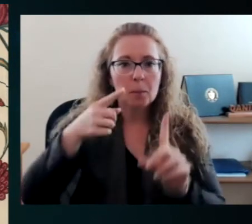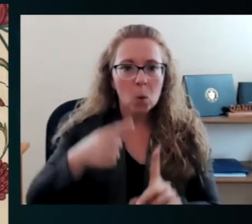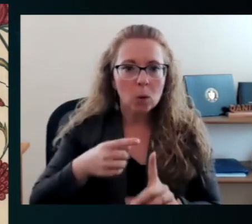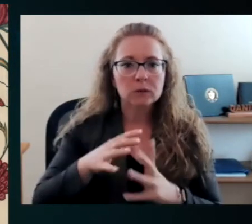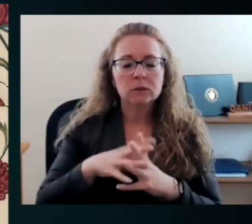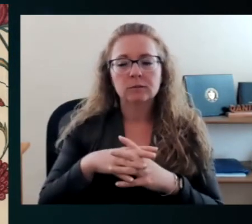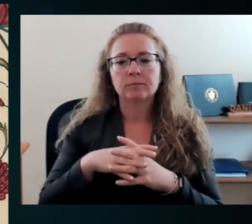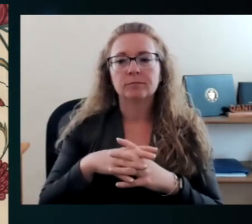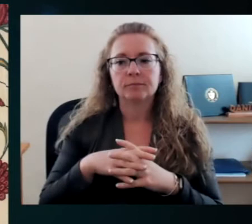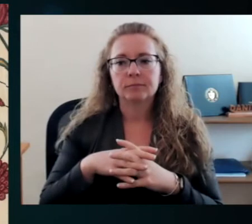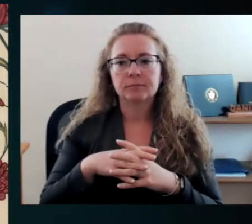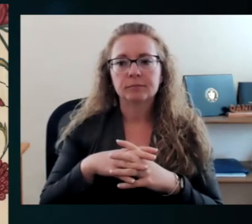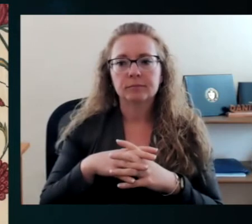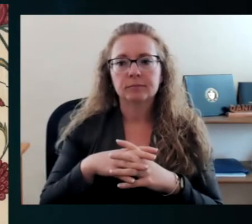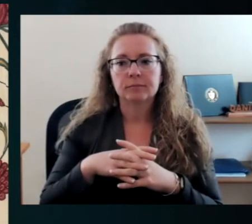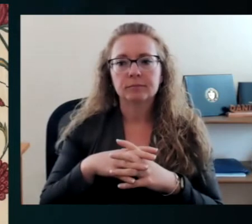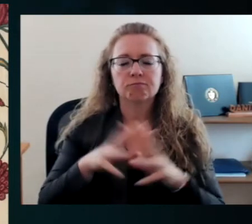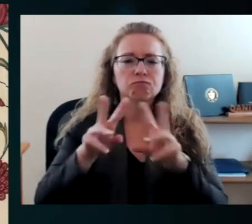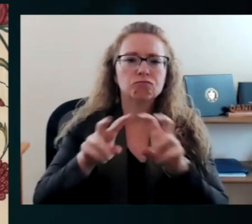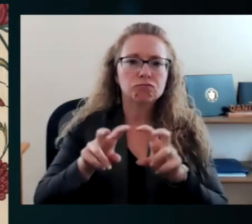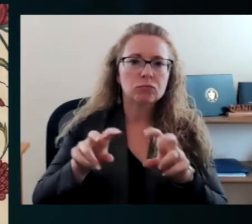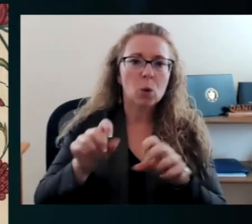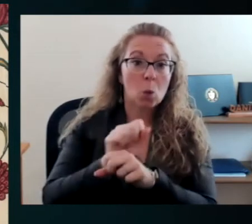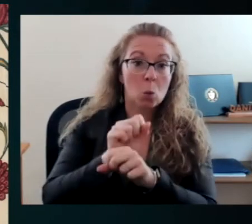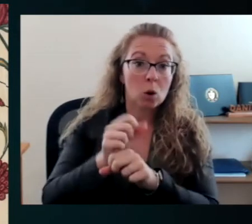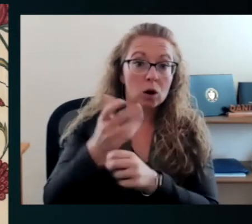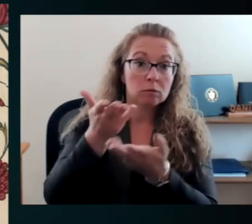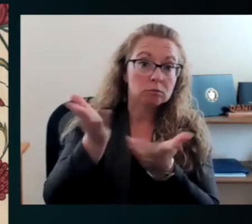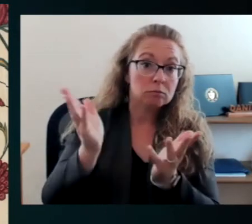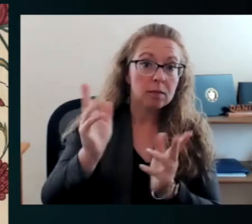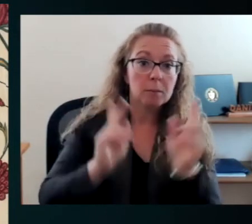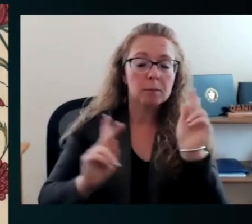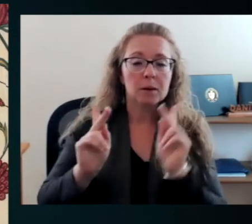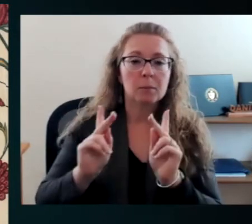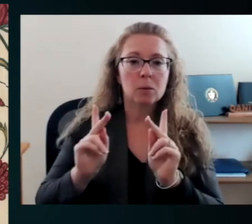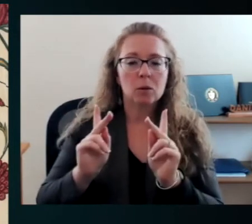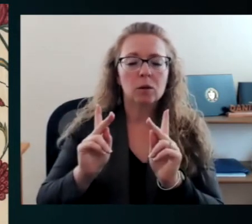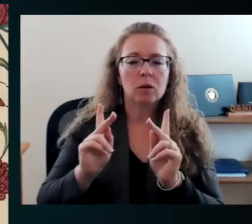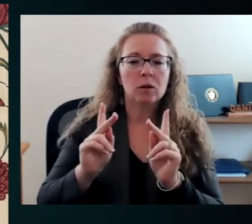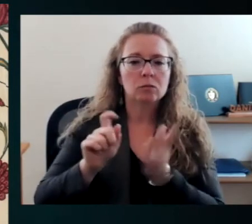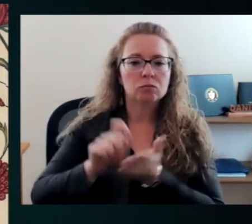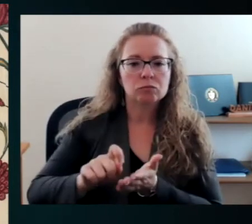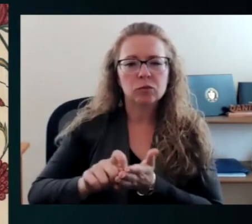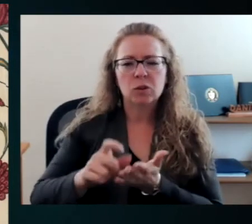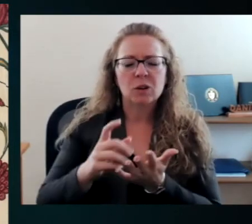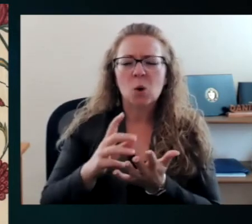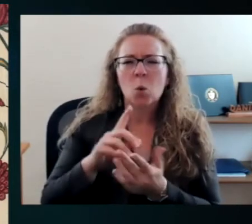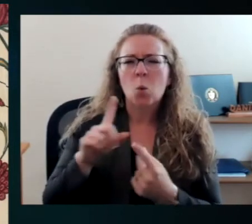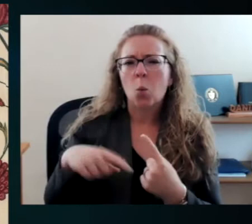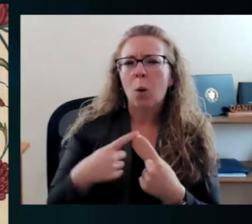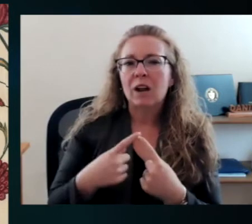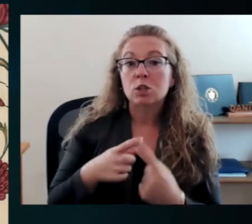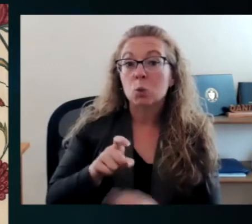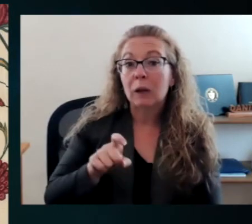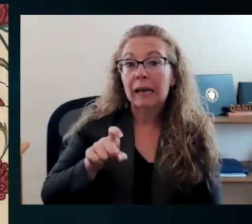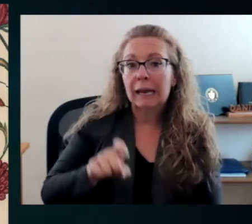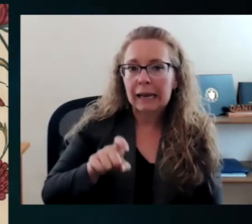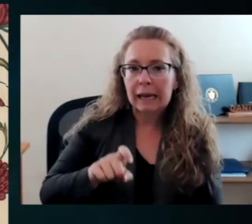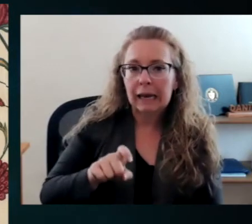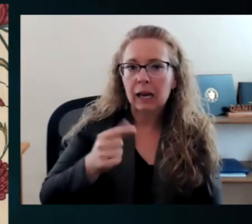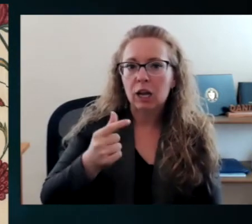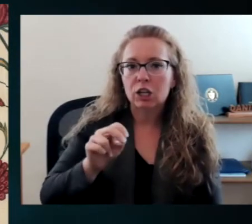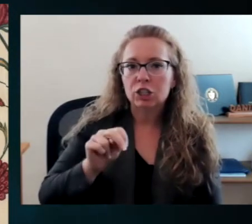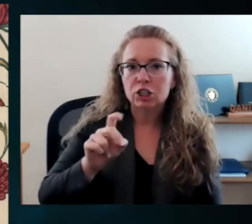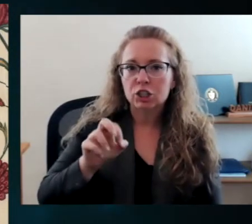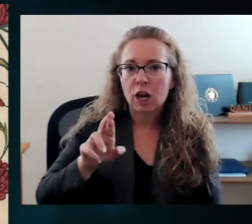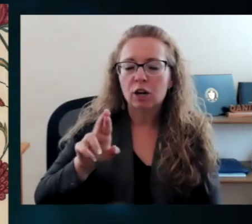the work of a lot of the folks that are making points around when do we actually need gender data? When is it